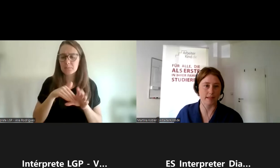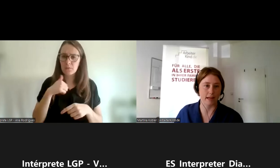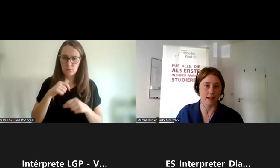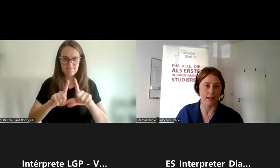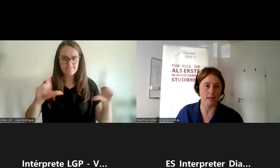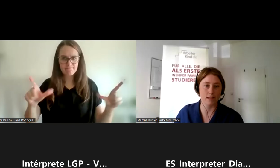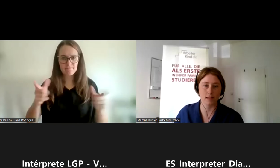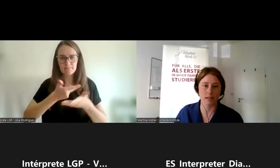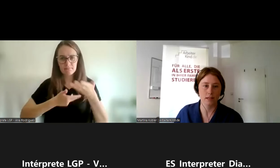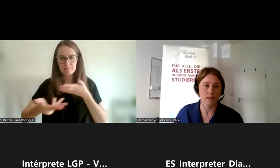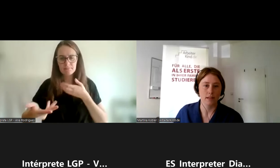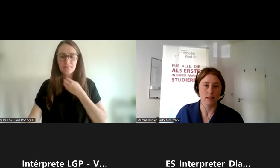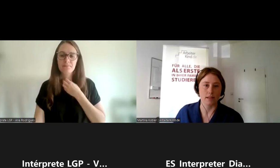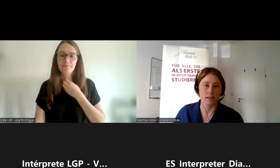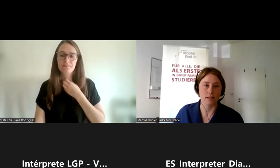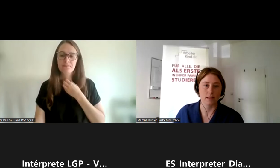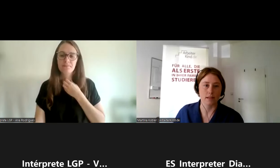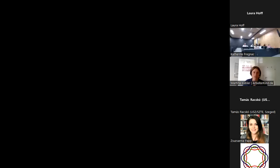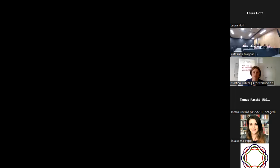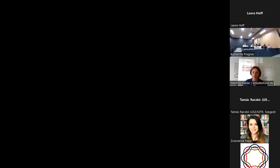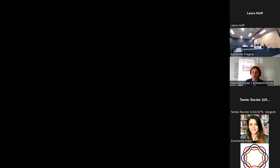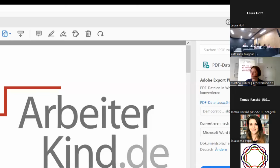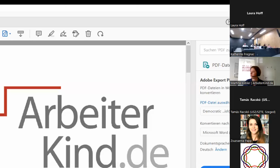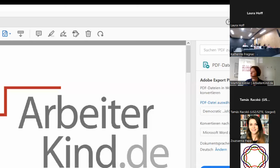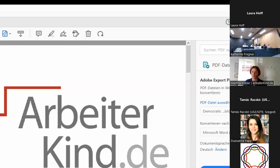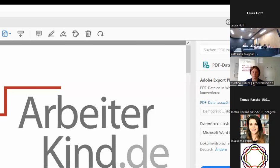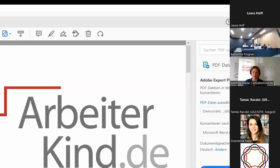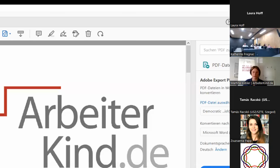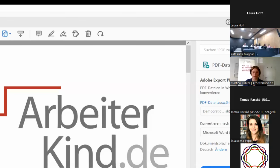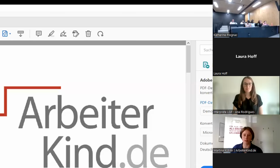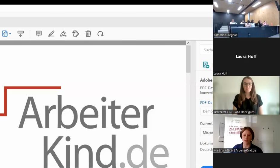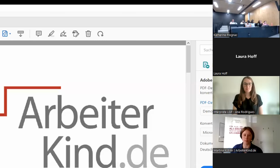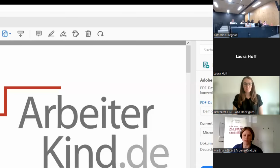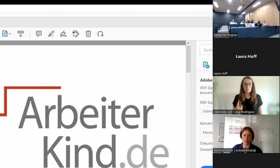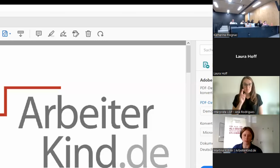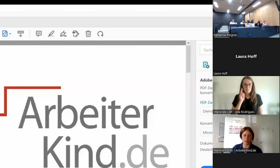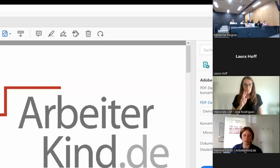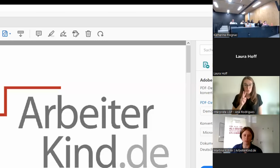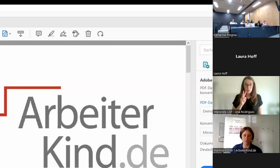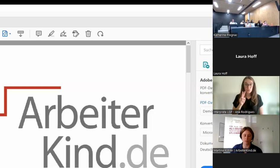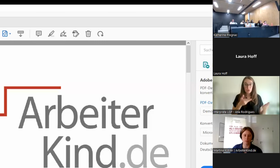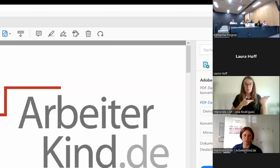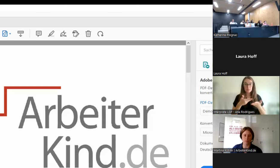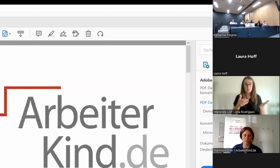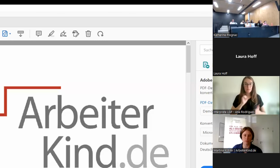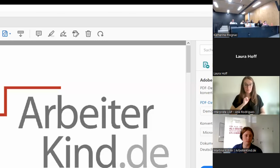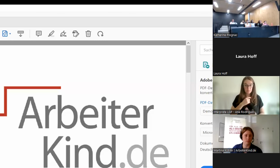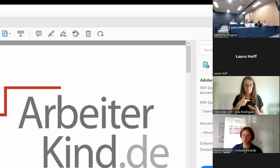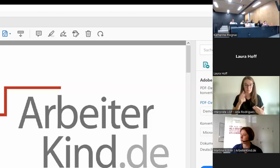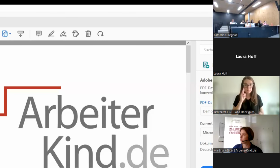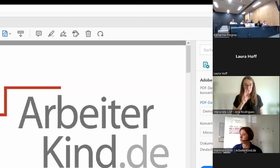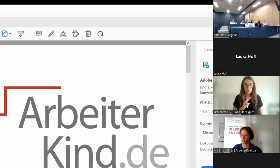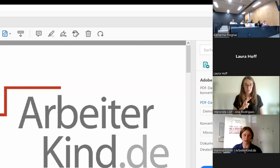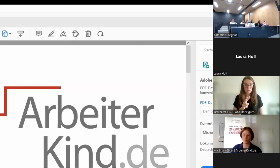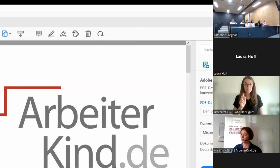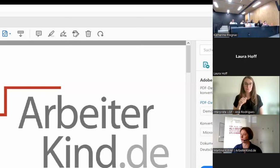my slides. Let's see. Can you see my presentation?